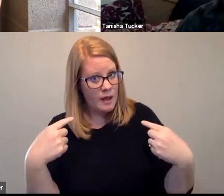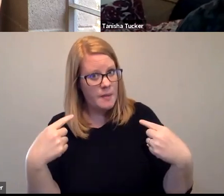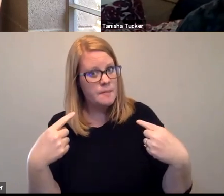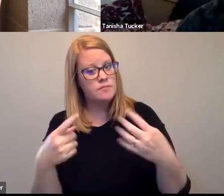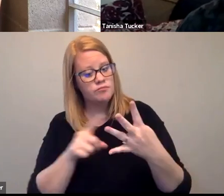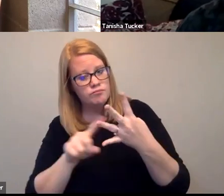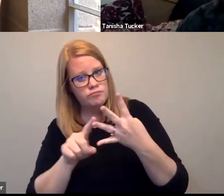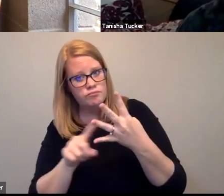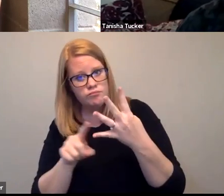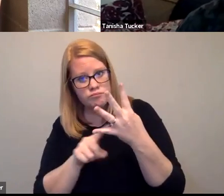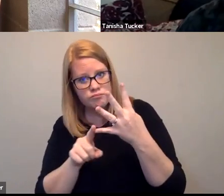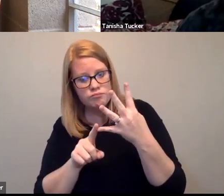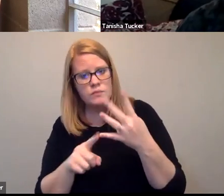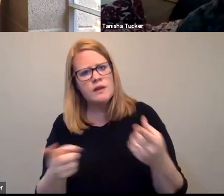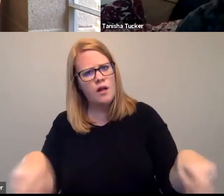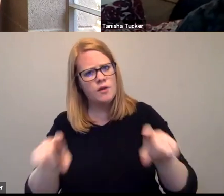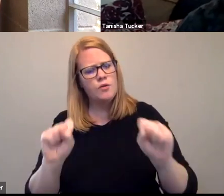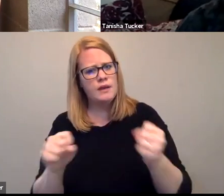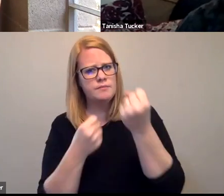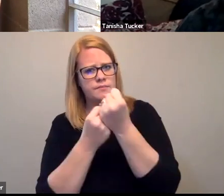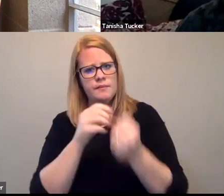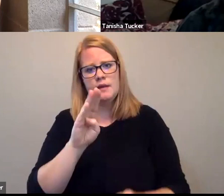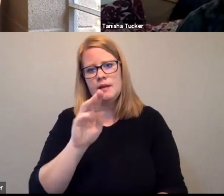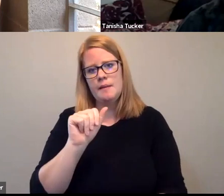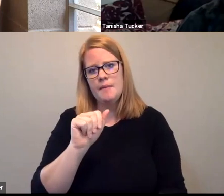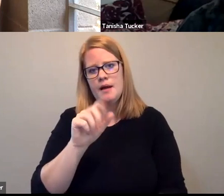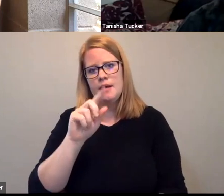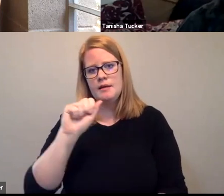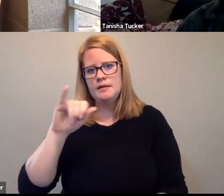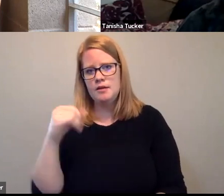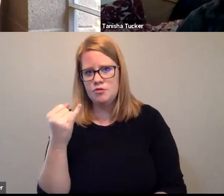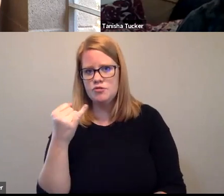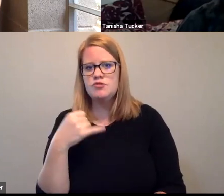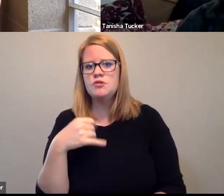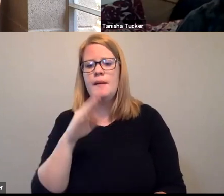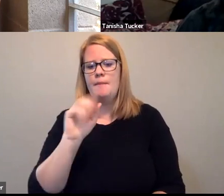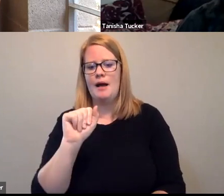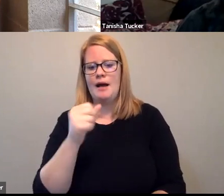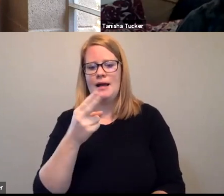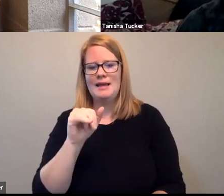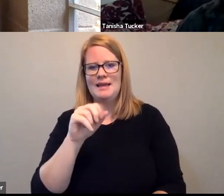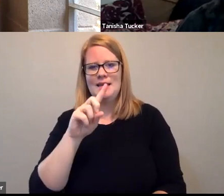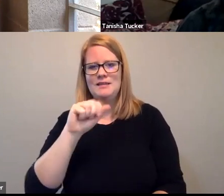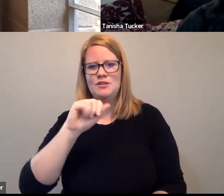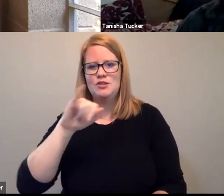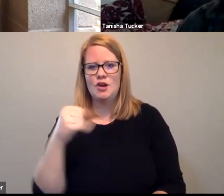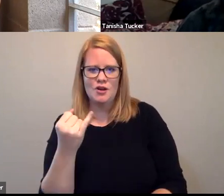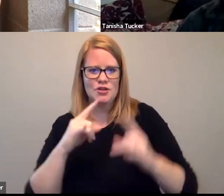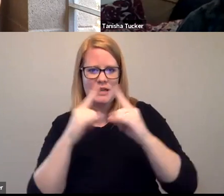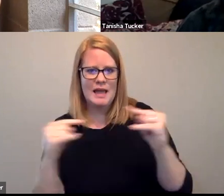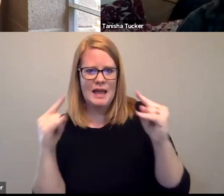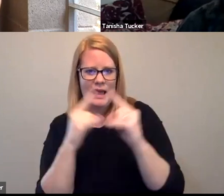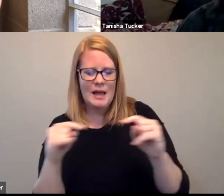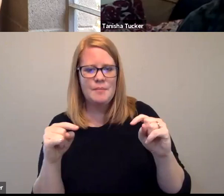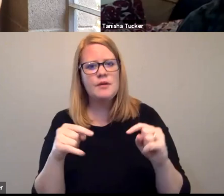support the bahidaj camp to help keep it going. This beautiful tradition that brings our rain